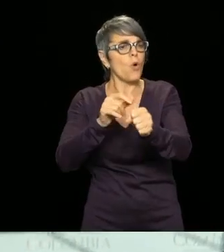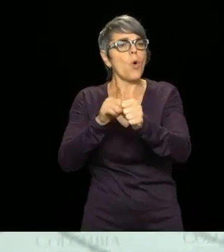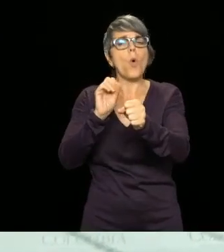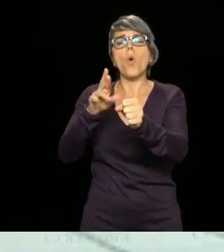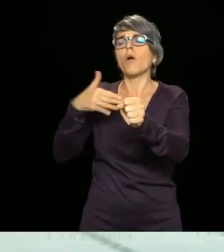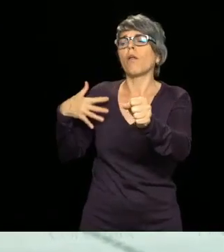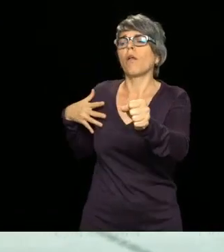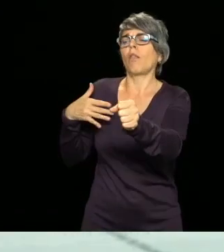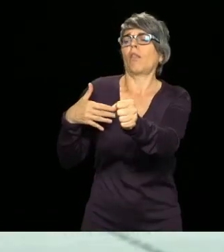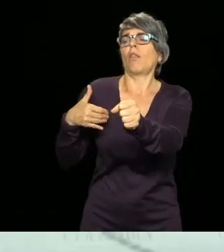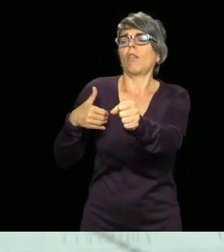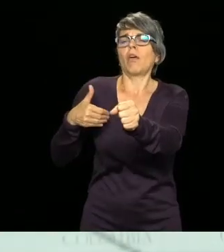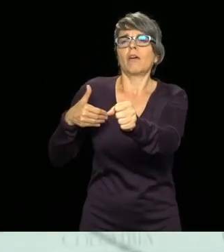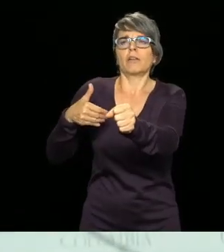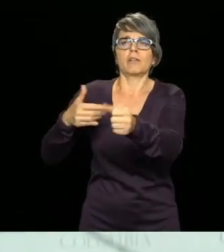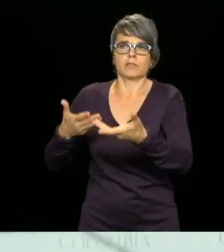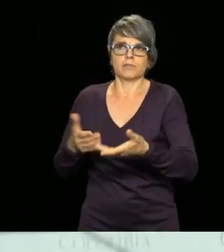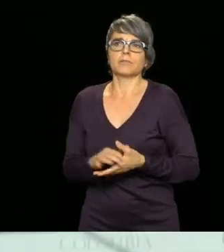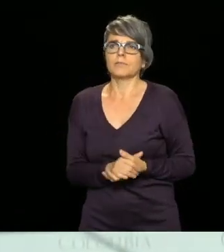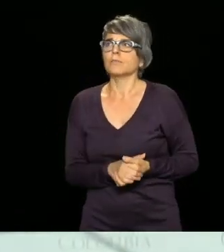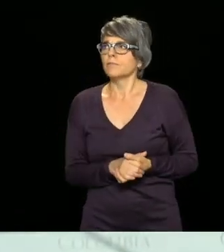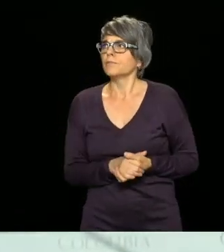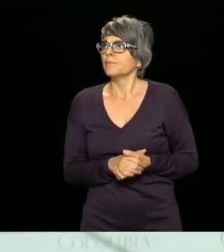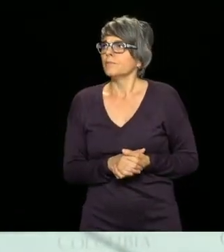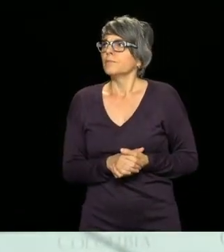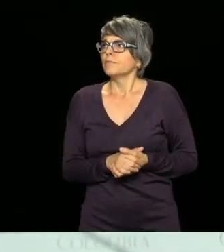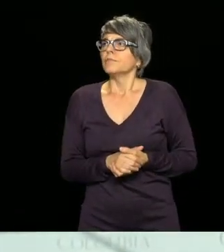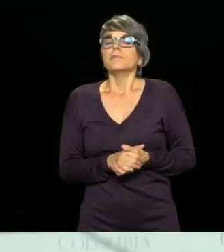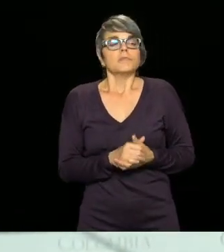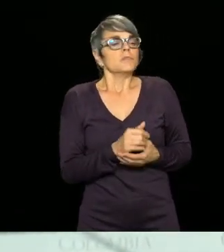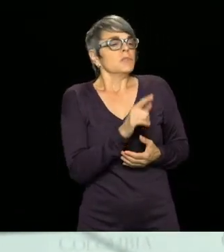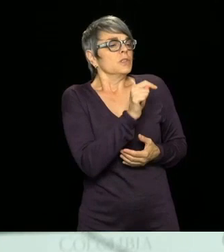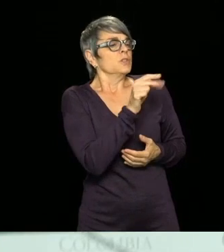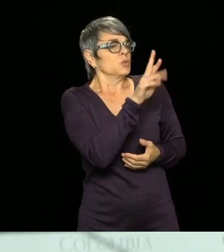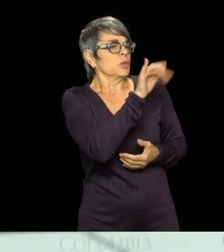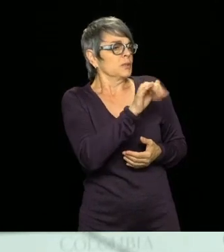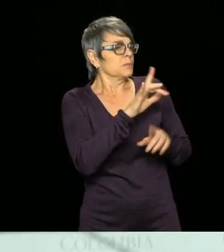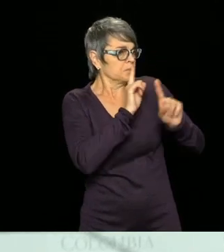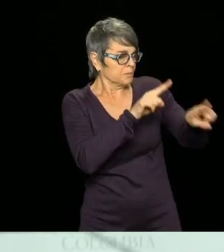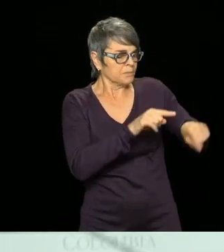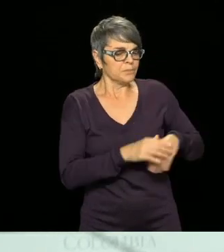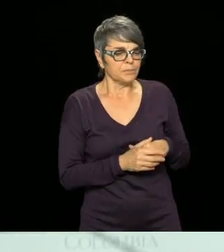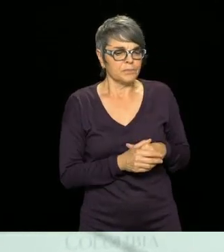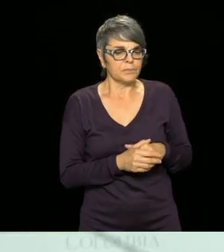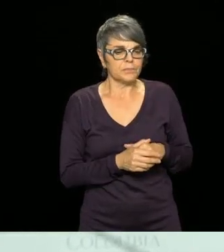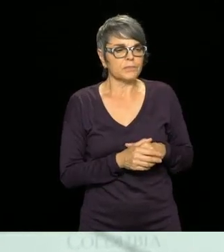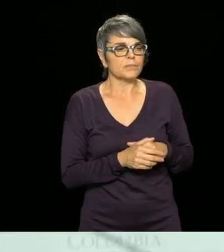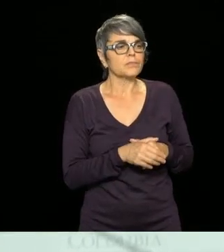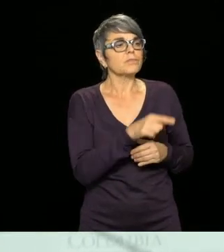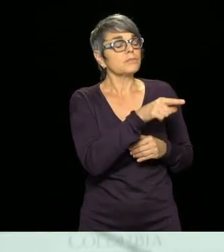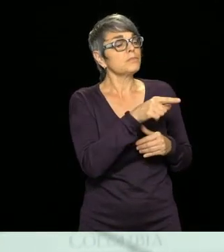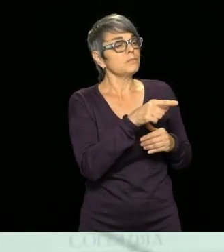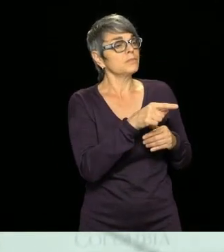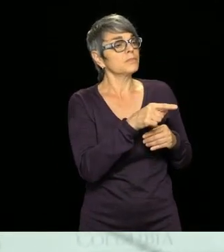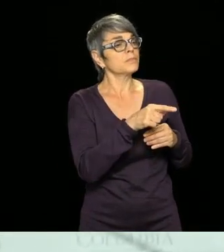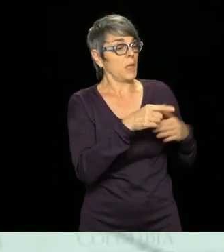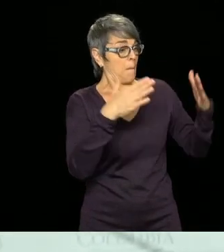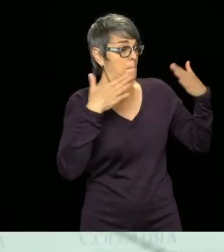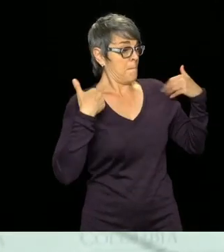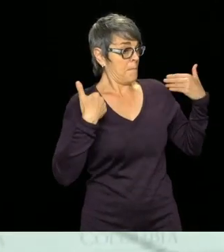Tracy here again. I could say, and I would concur with the minister, that there is a lot of catch-up to